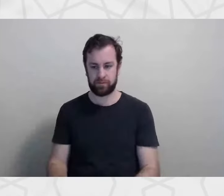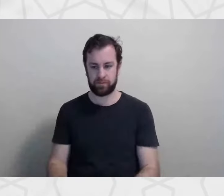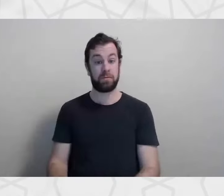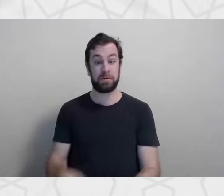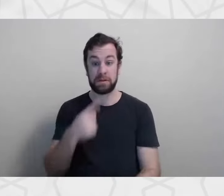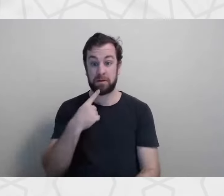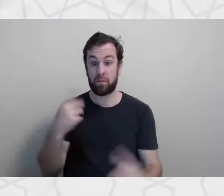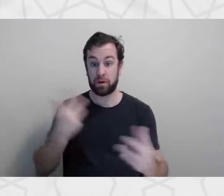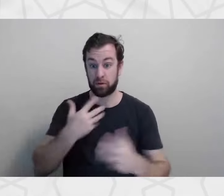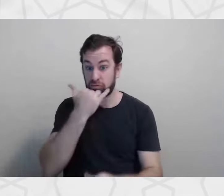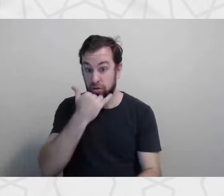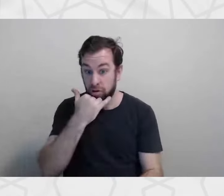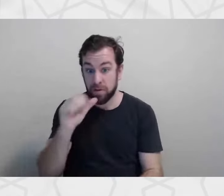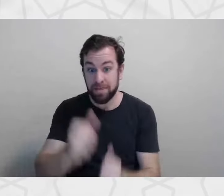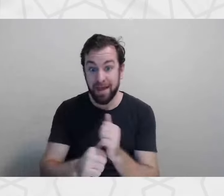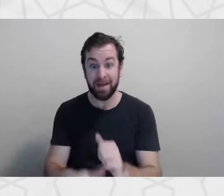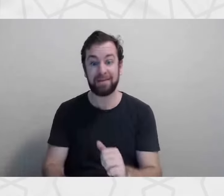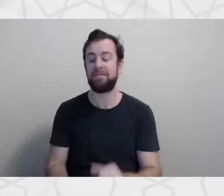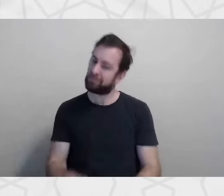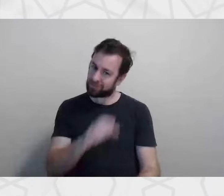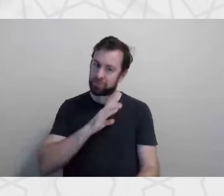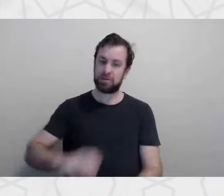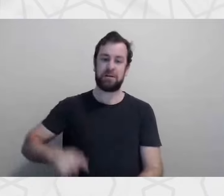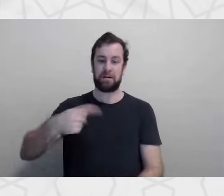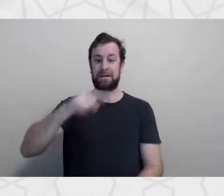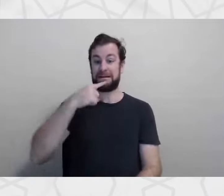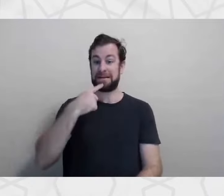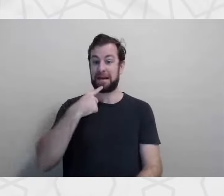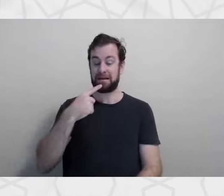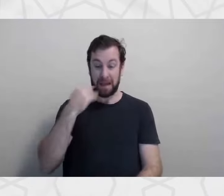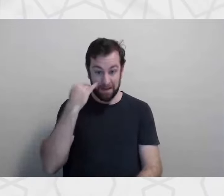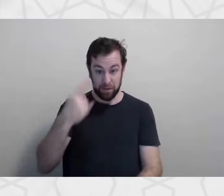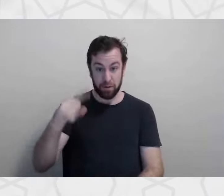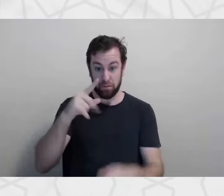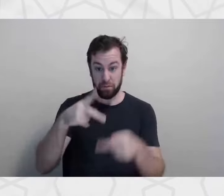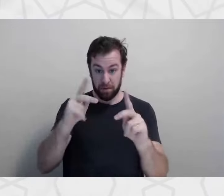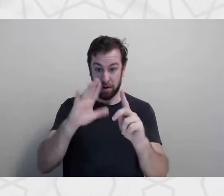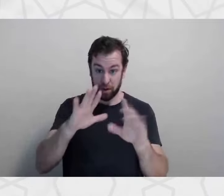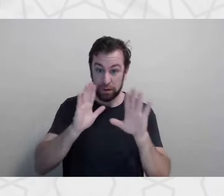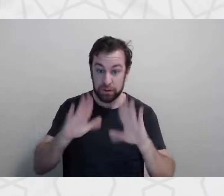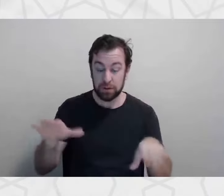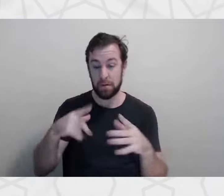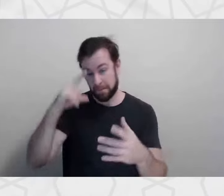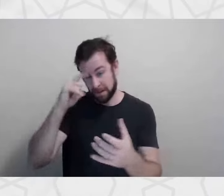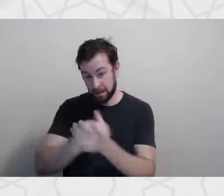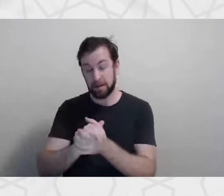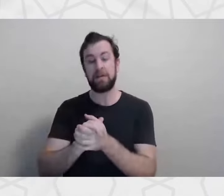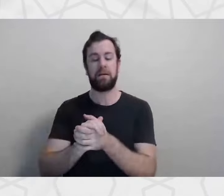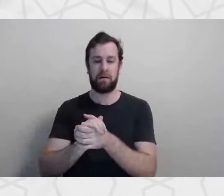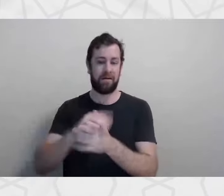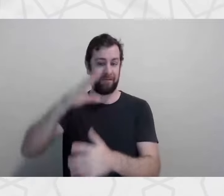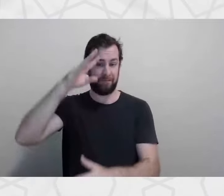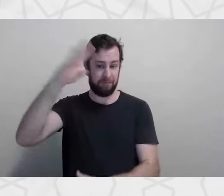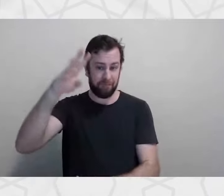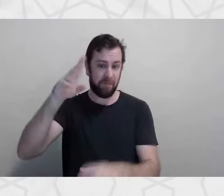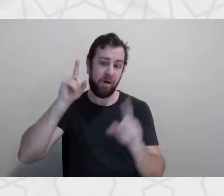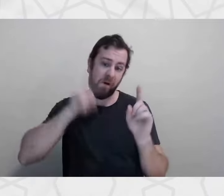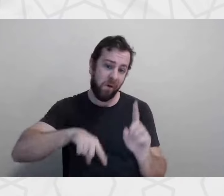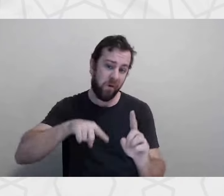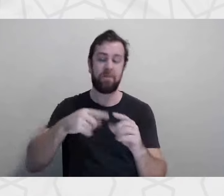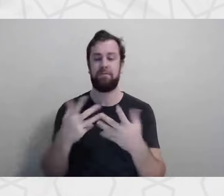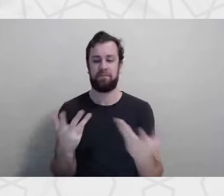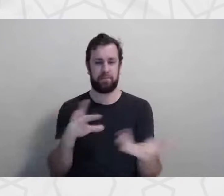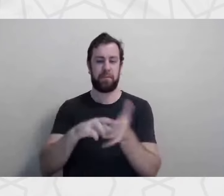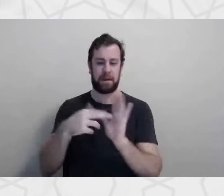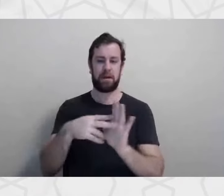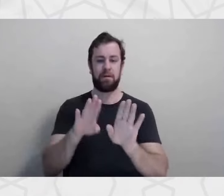It is wrong, as even the Christians said. If you allow your children to believe in a fantasy, then you're